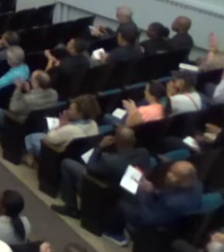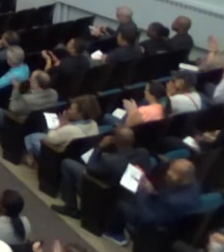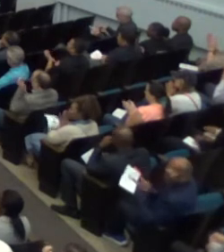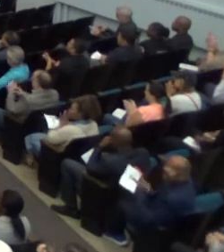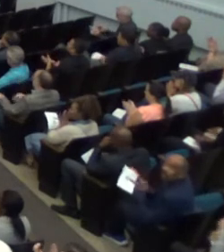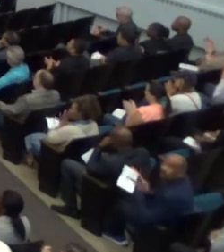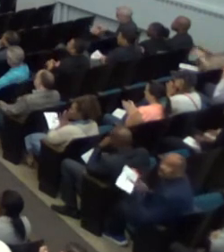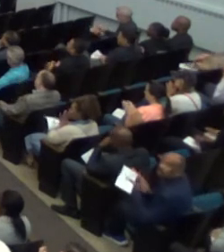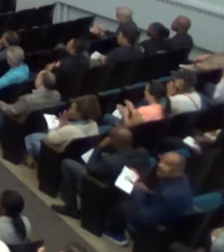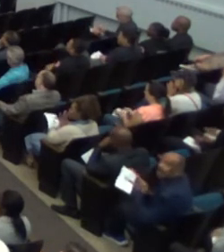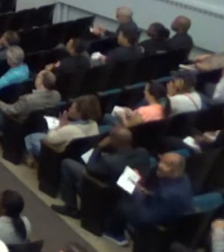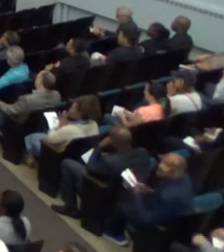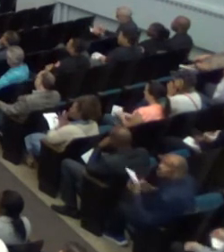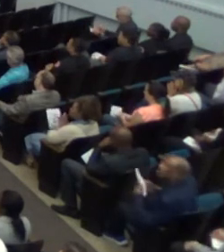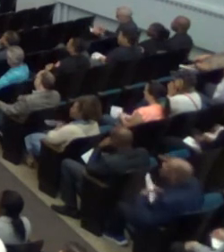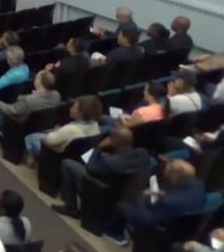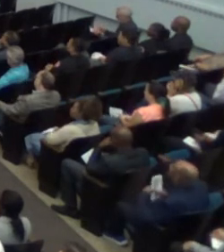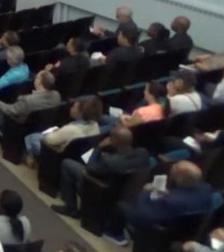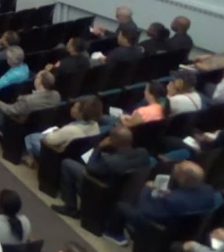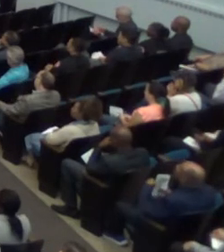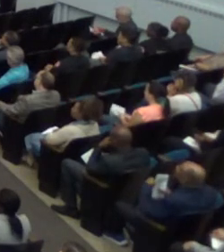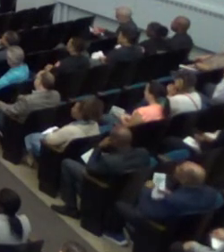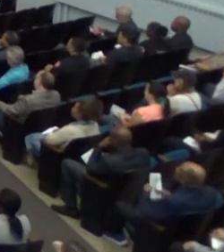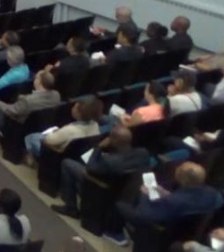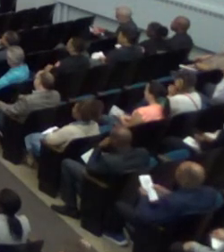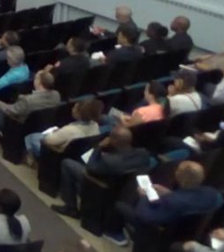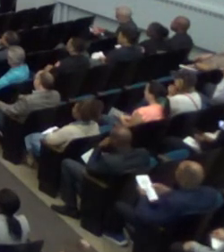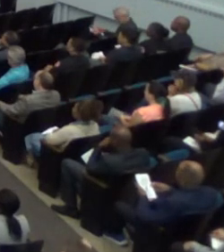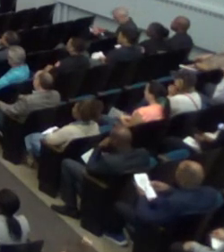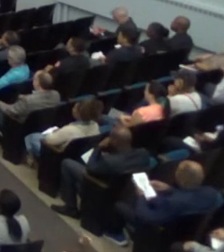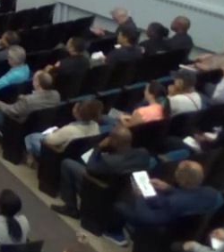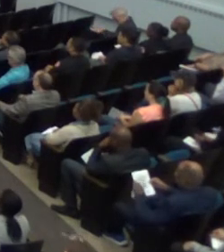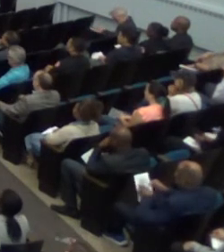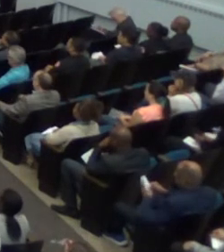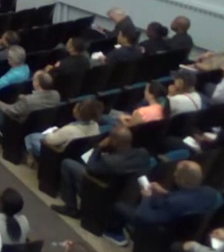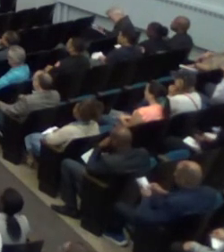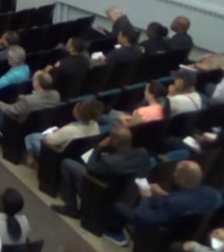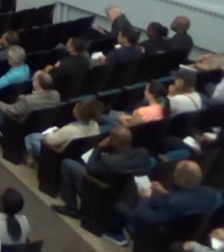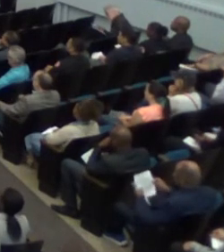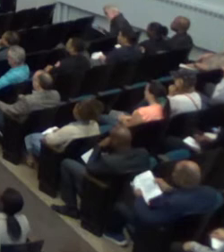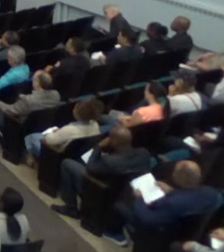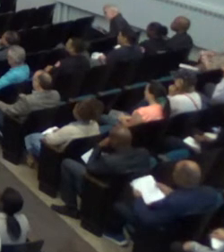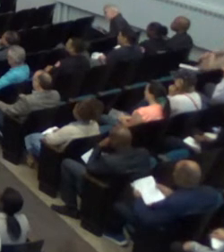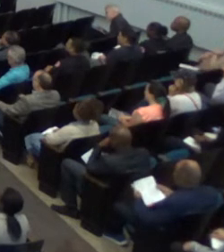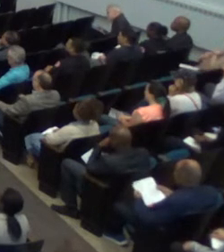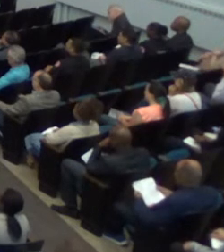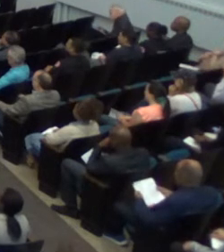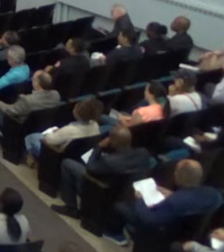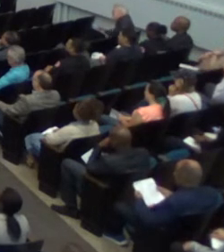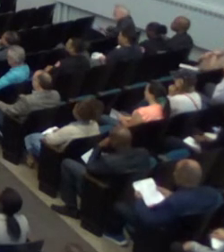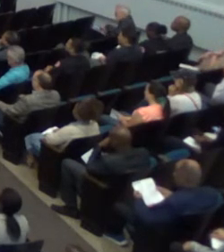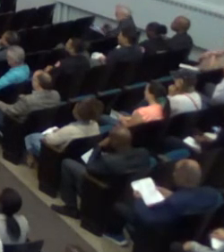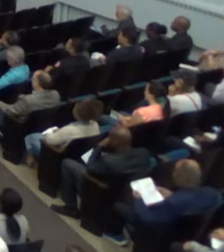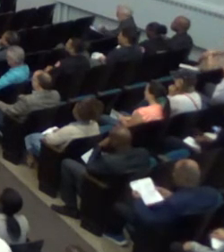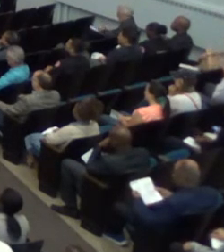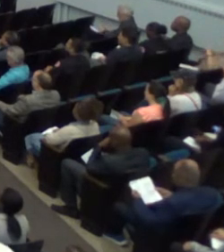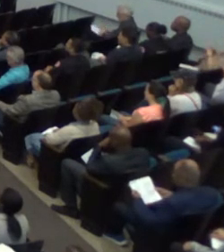and again can hear me okay and again thank you to the indigenous roots dancers